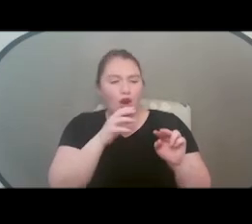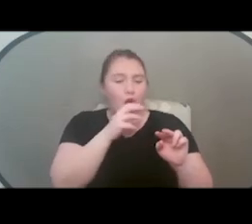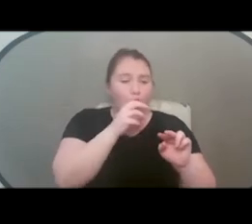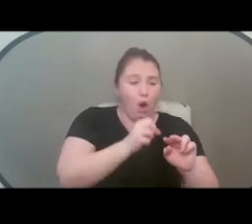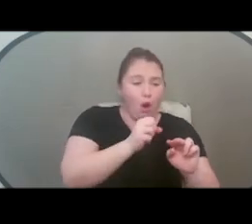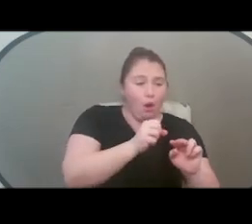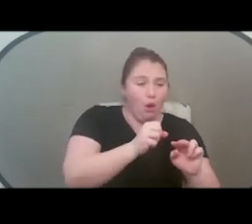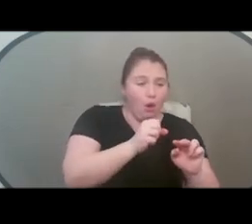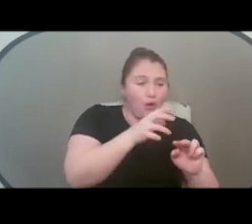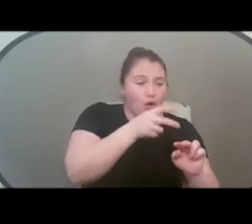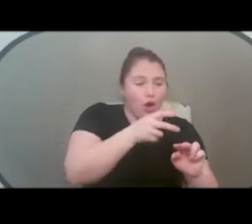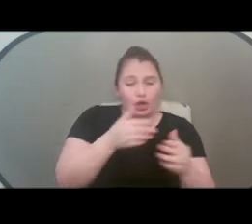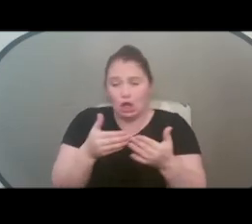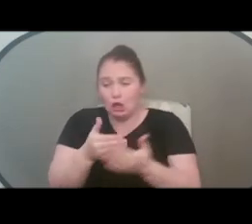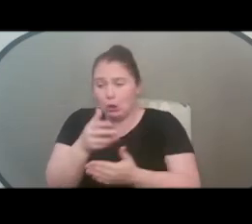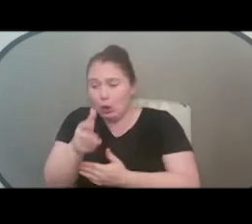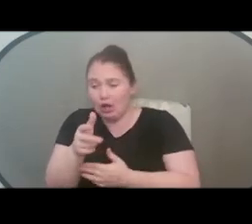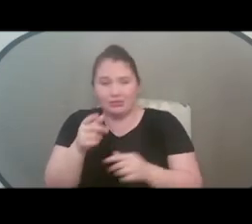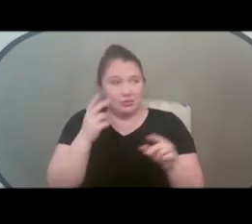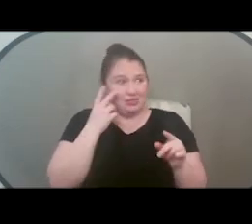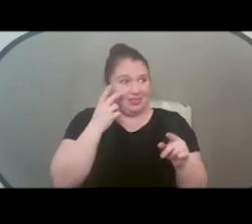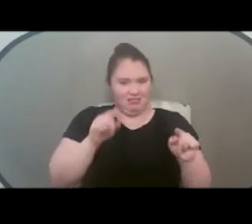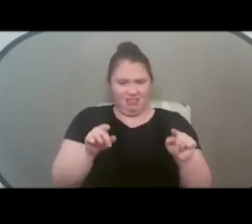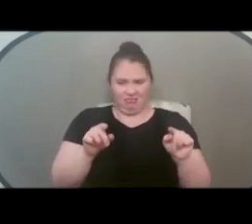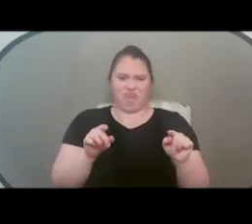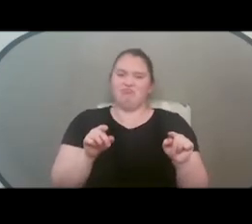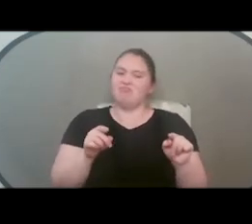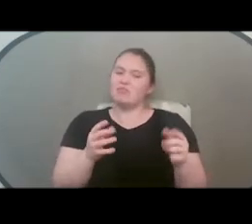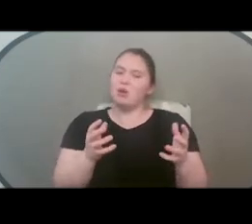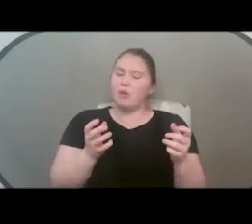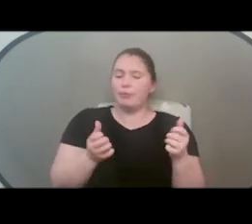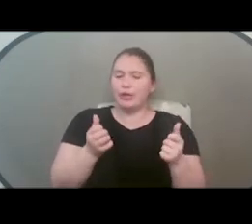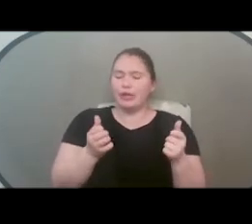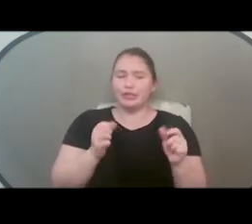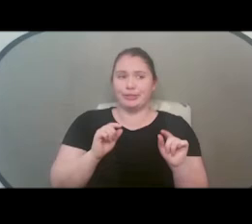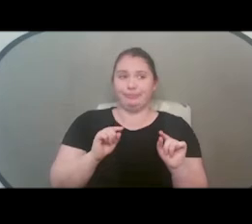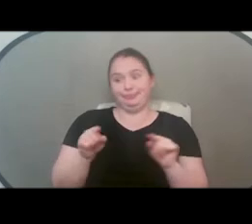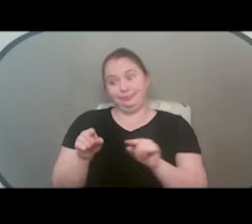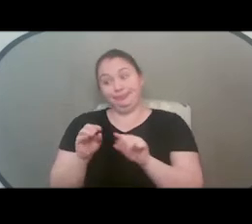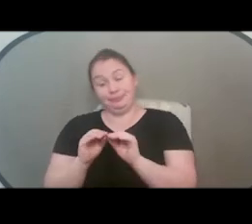between a new car and a Studebaker that needs a lot of work. Right.